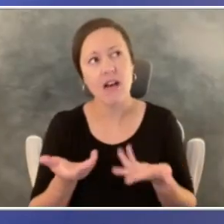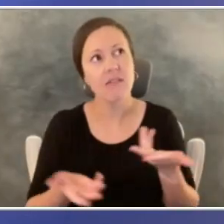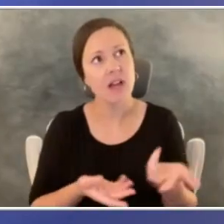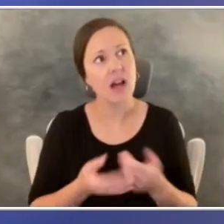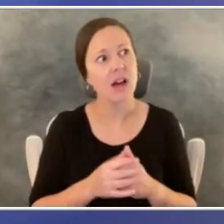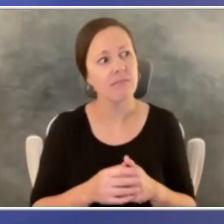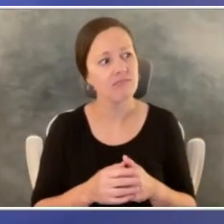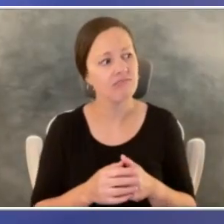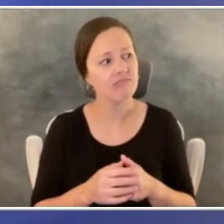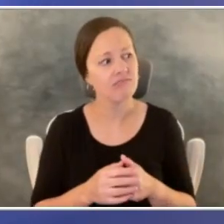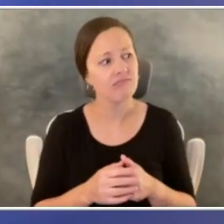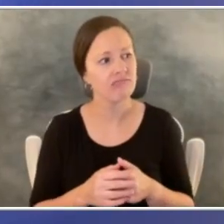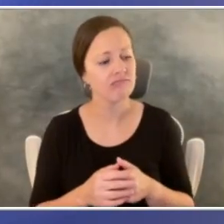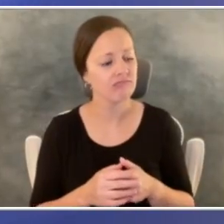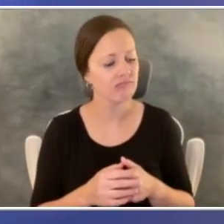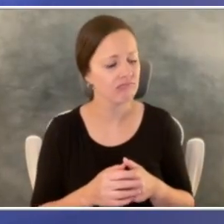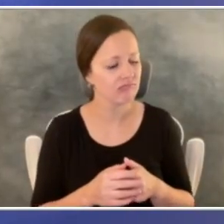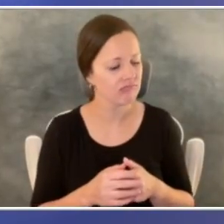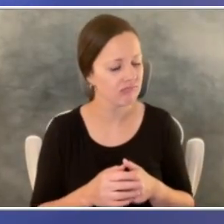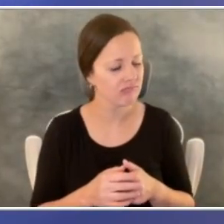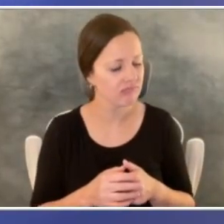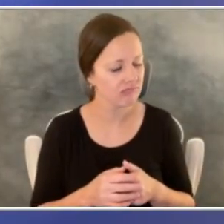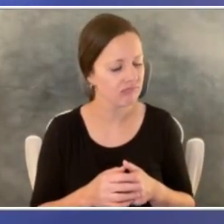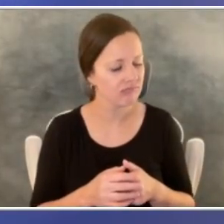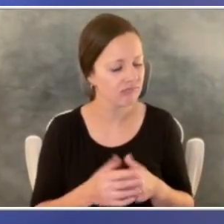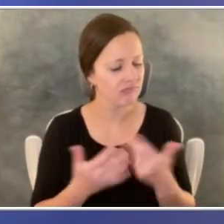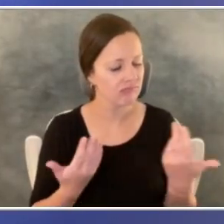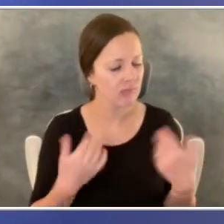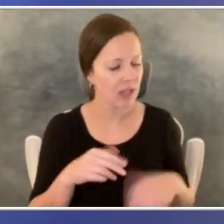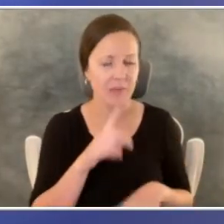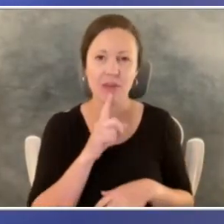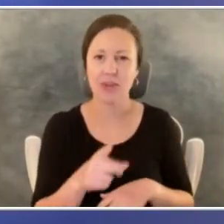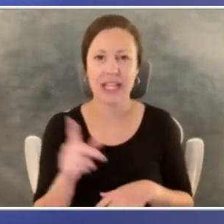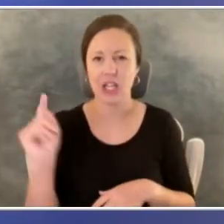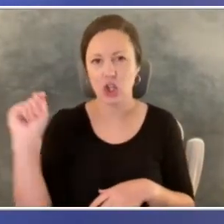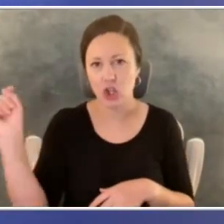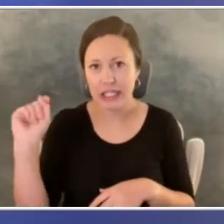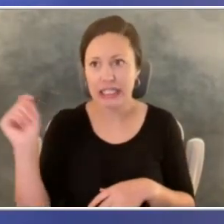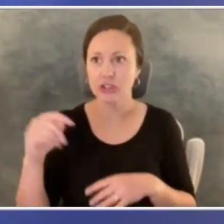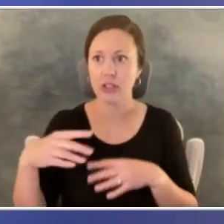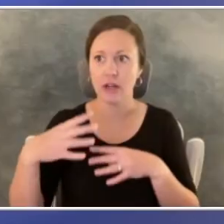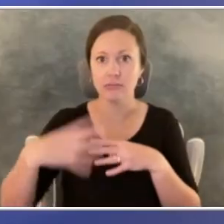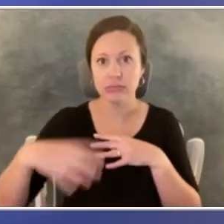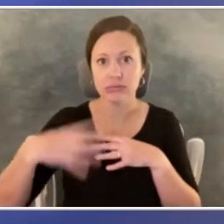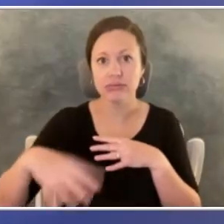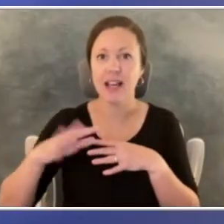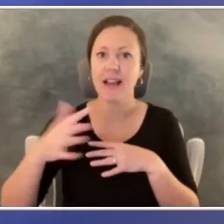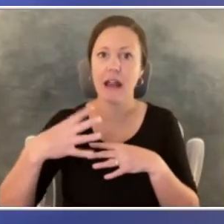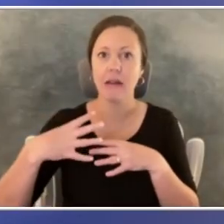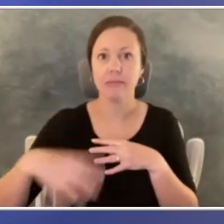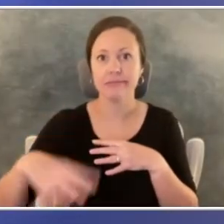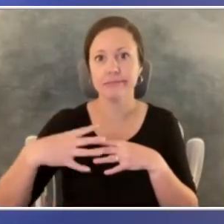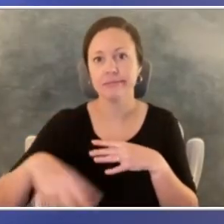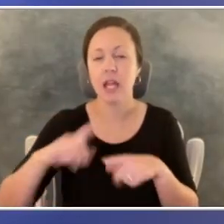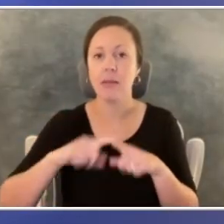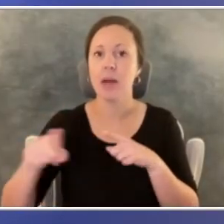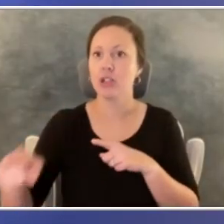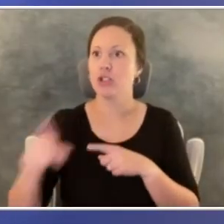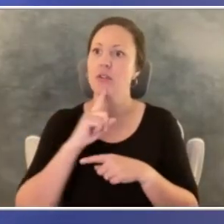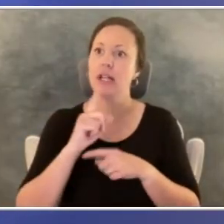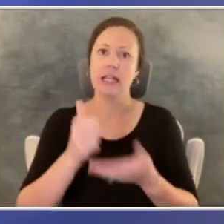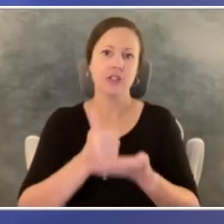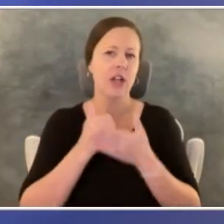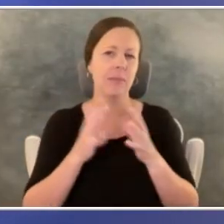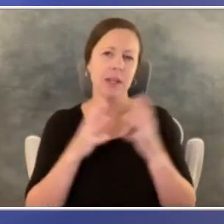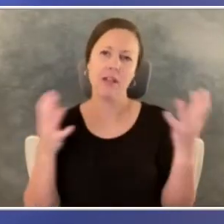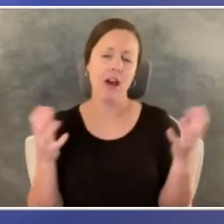a reduced stream and urination stuff, but she was great talking through that and helping me out.